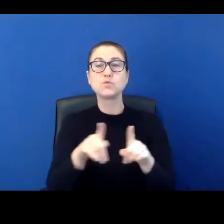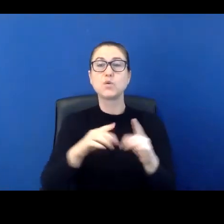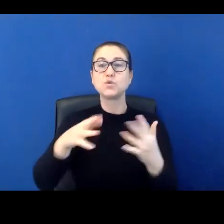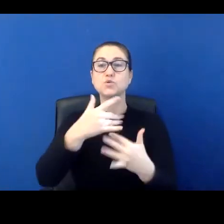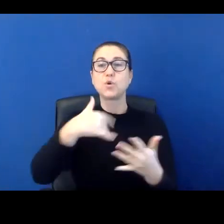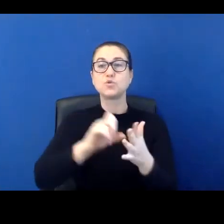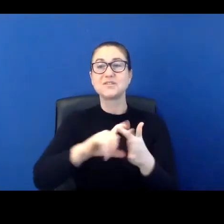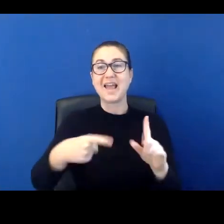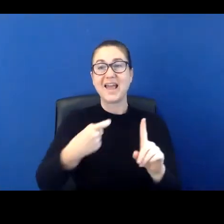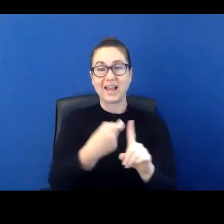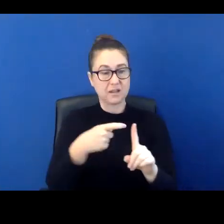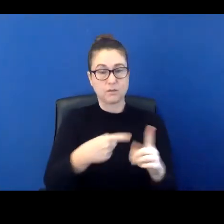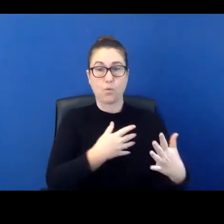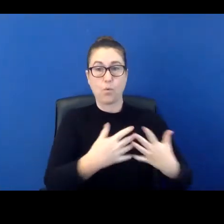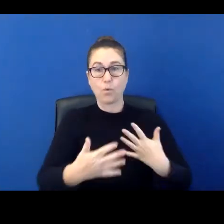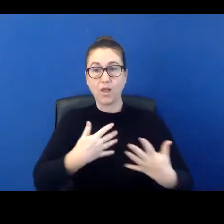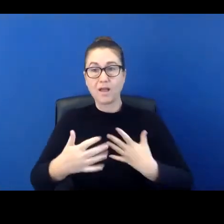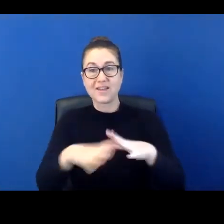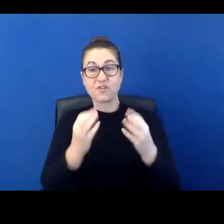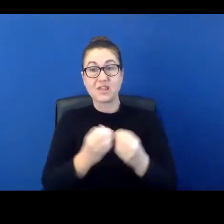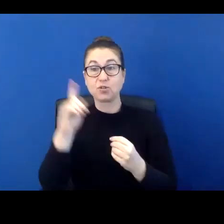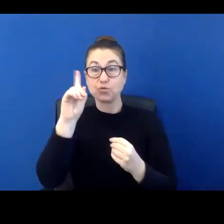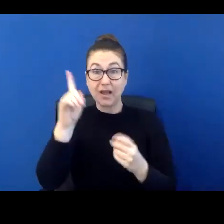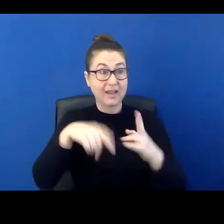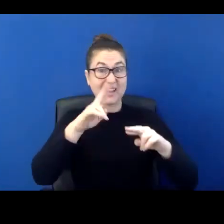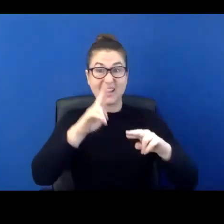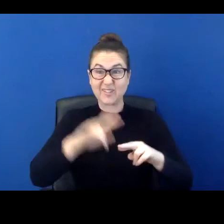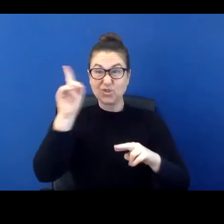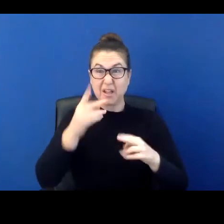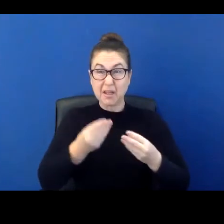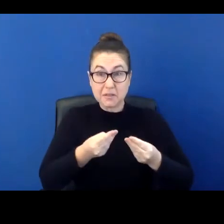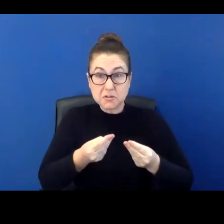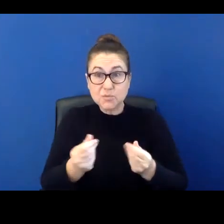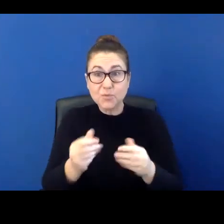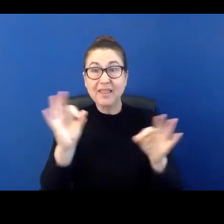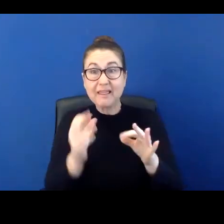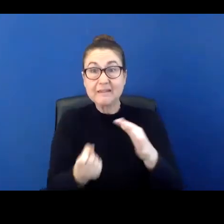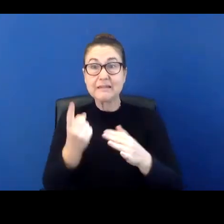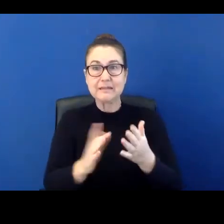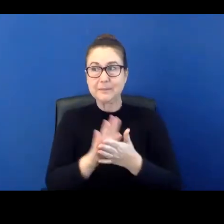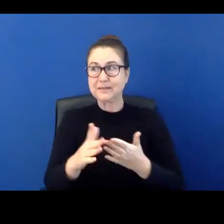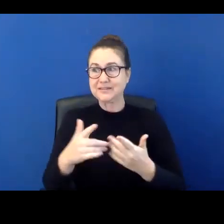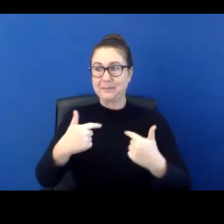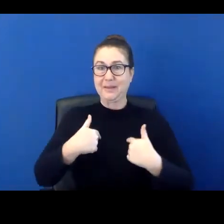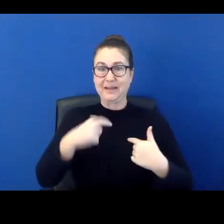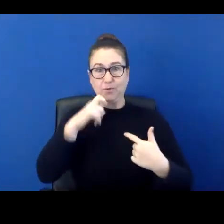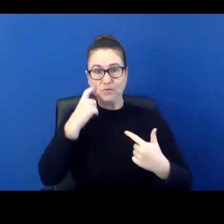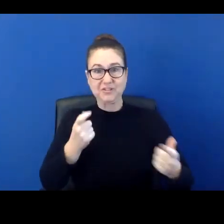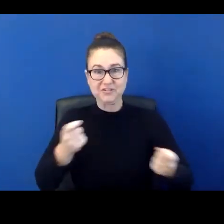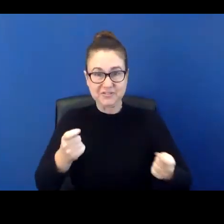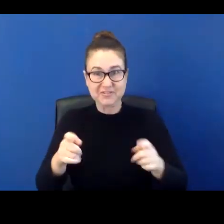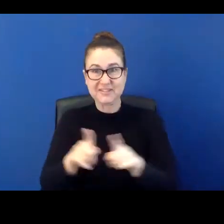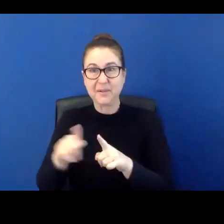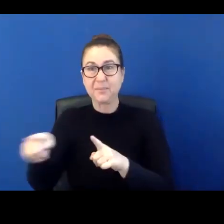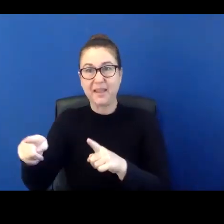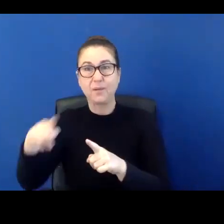are making this all run smoothly. If there are any elements that are not run smoothly, that's down to me and not them. And after the